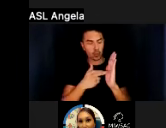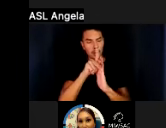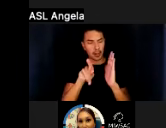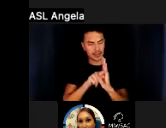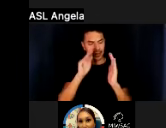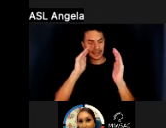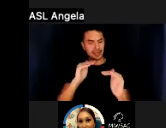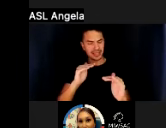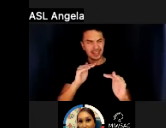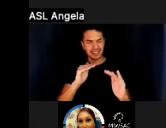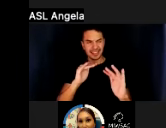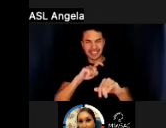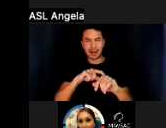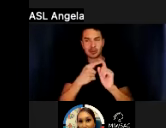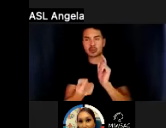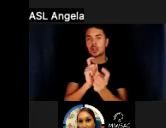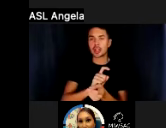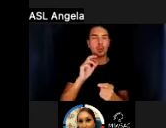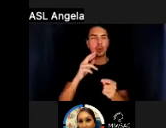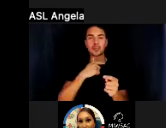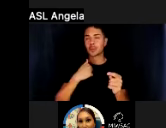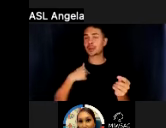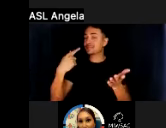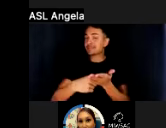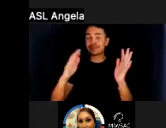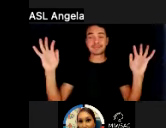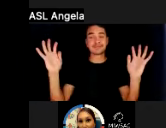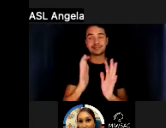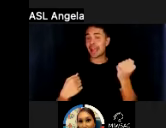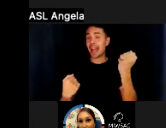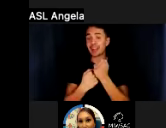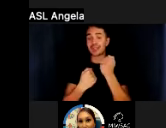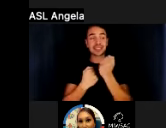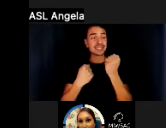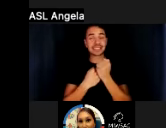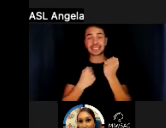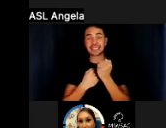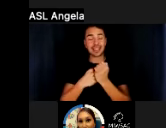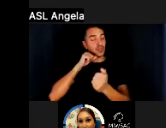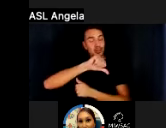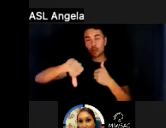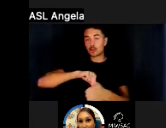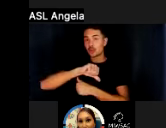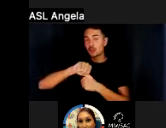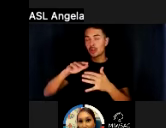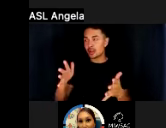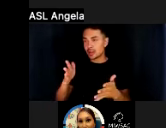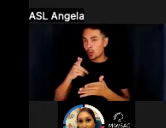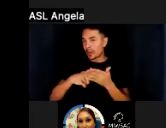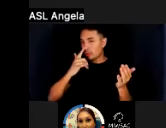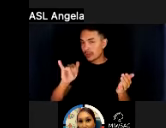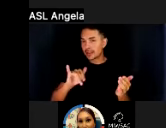Like when do we come back and talk again about advocacy, providing that, that ongoing training. So this kind of plan, do,